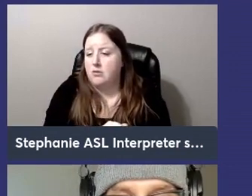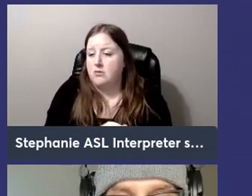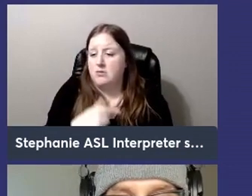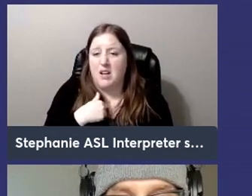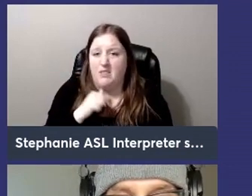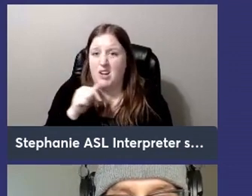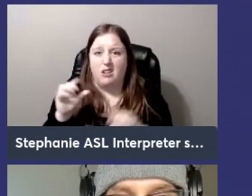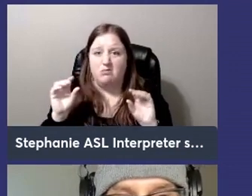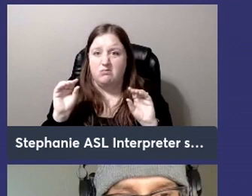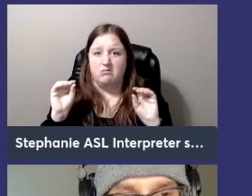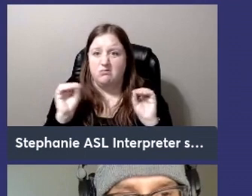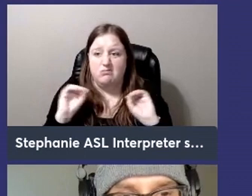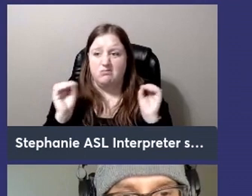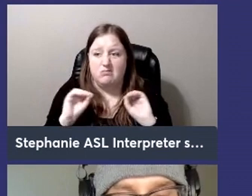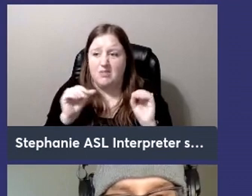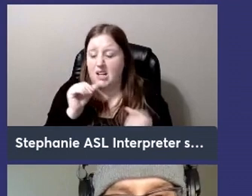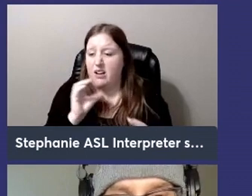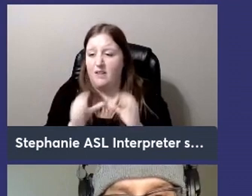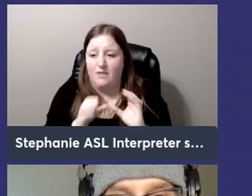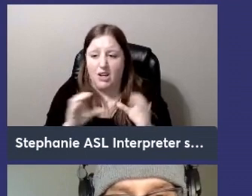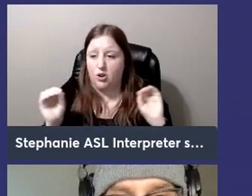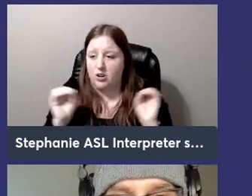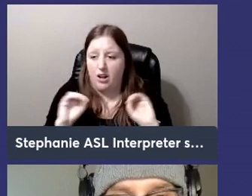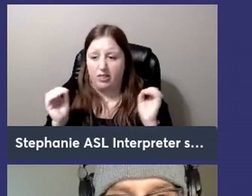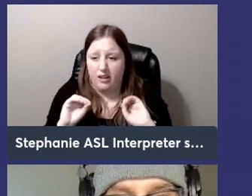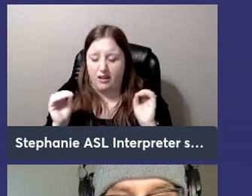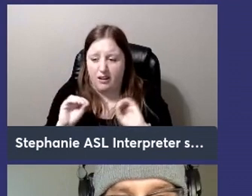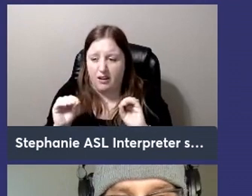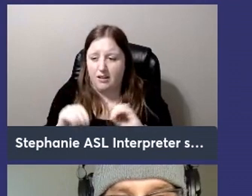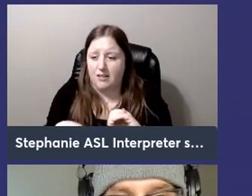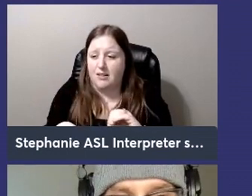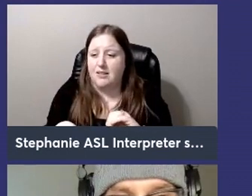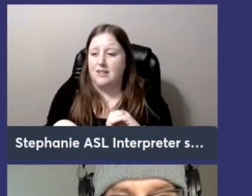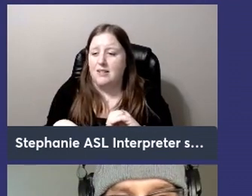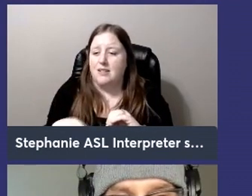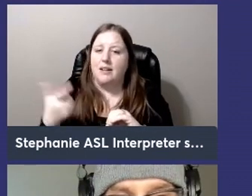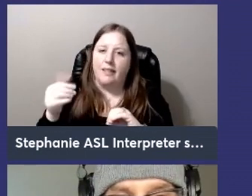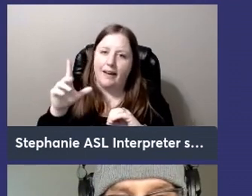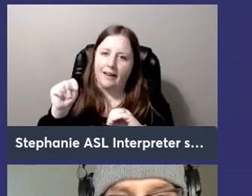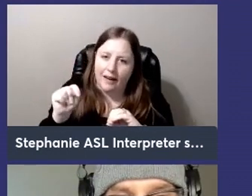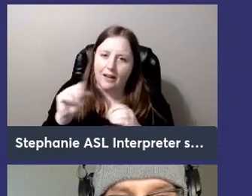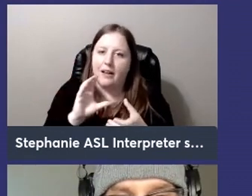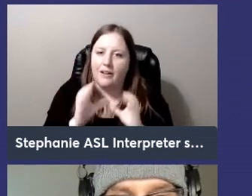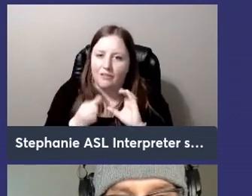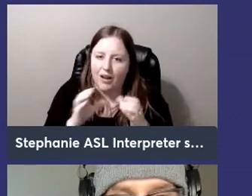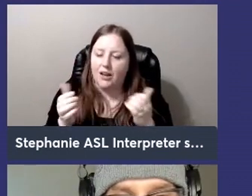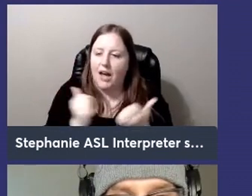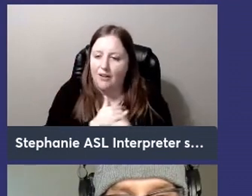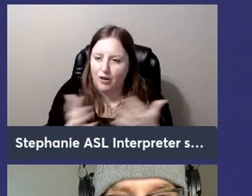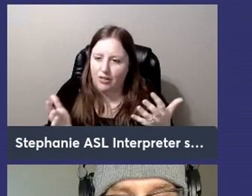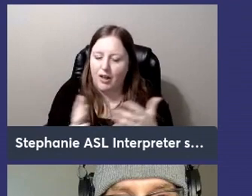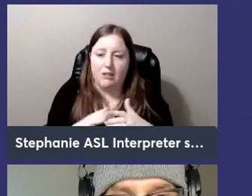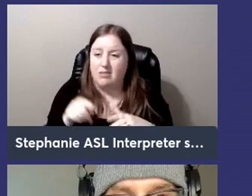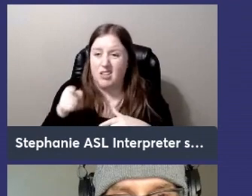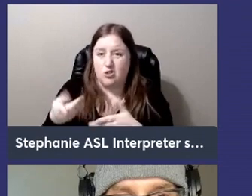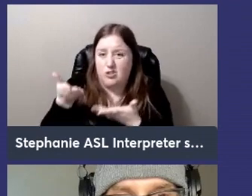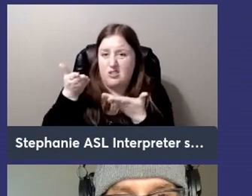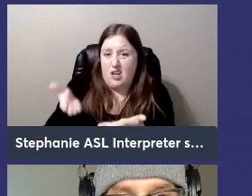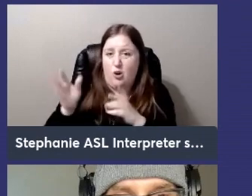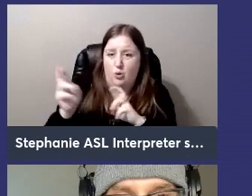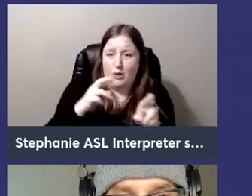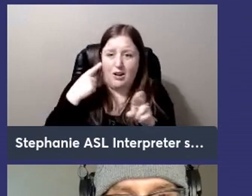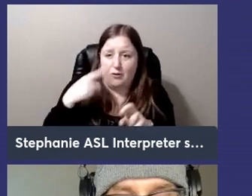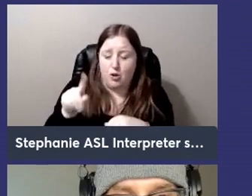I haven't configured anything. Like the amount of times you have to do git config stuff is, this is just out of the box running for me because it's connected